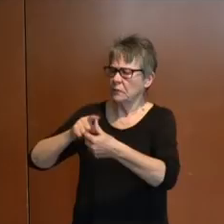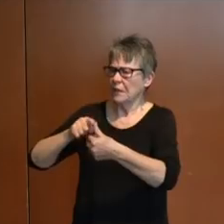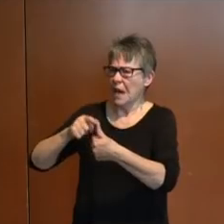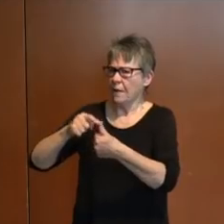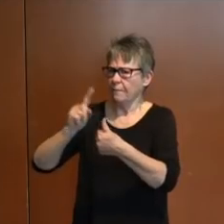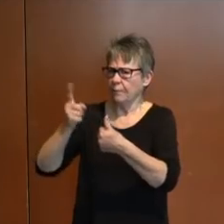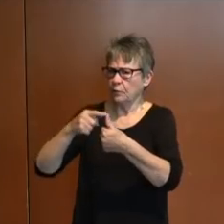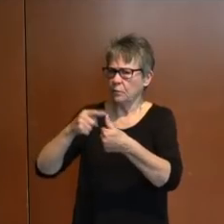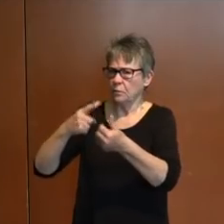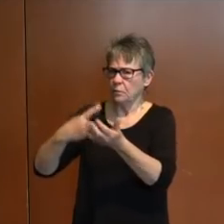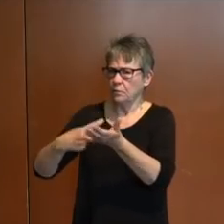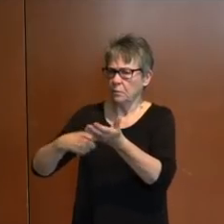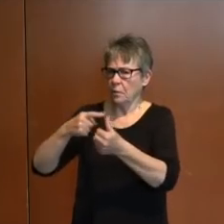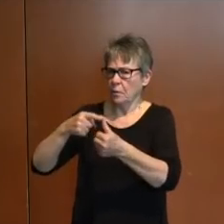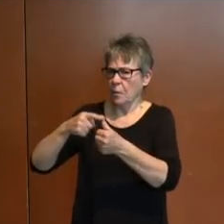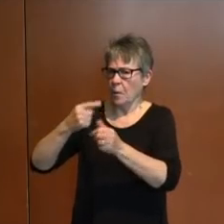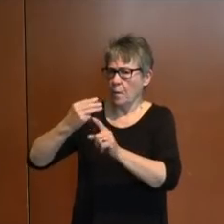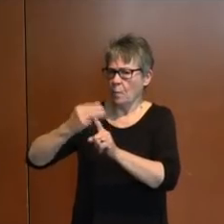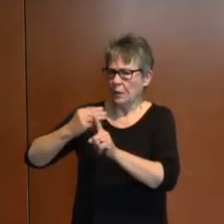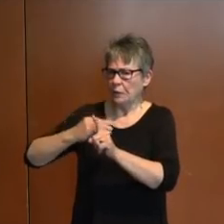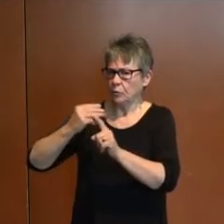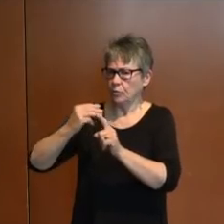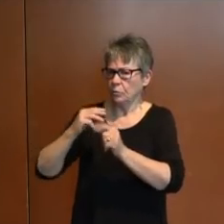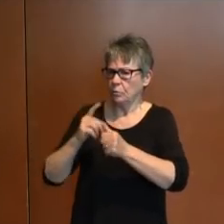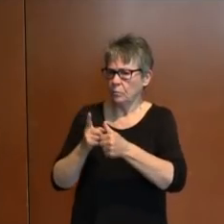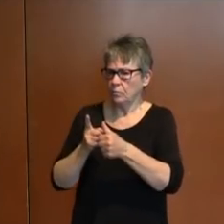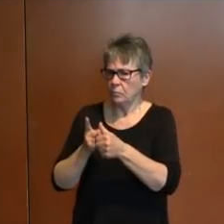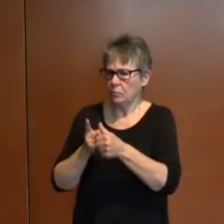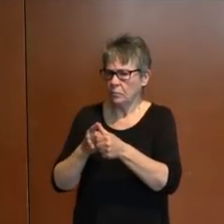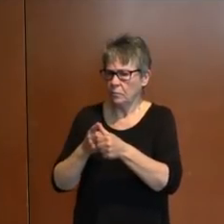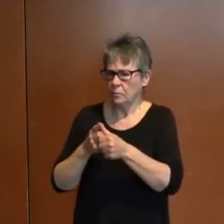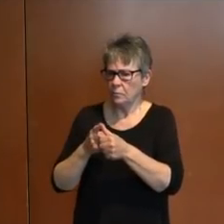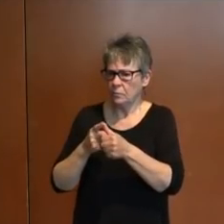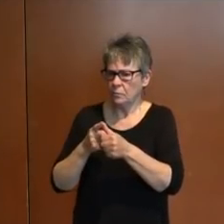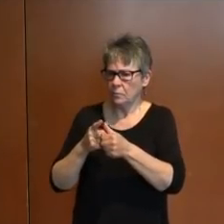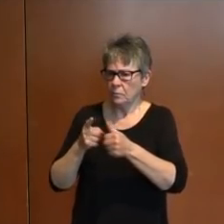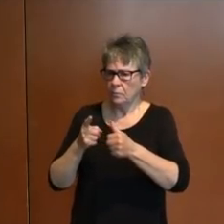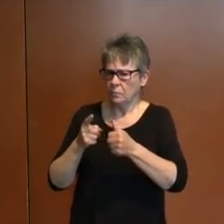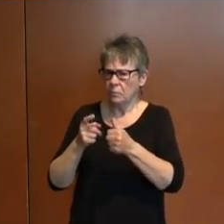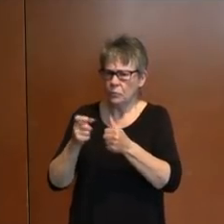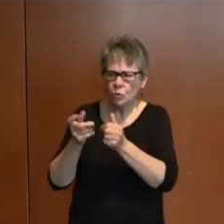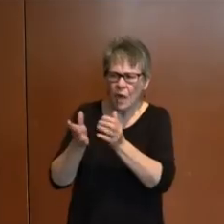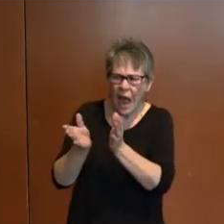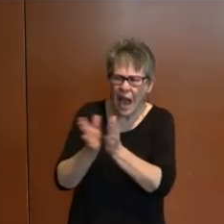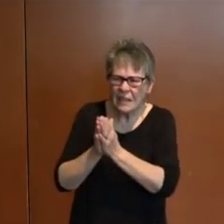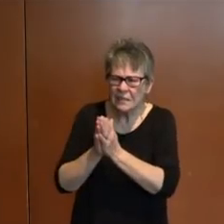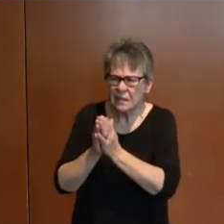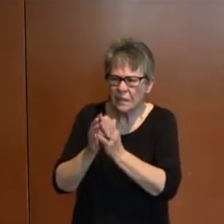sure. Are you asking on behalf of others, by the way, or just your own? This is all us. All you, okay.